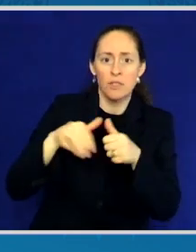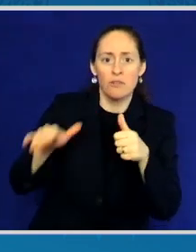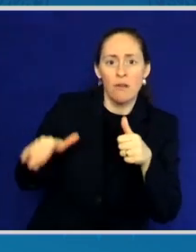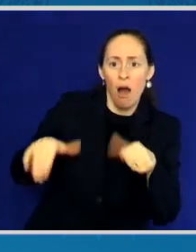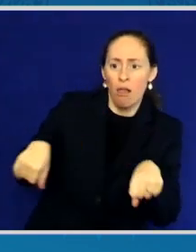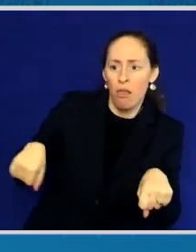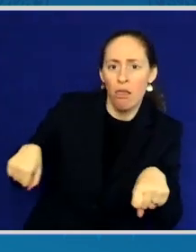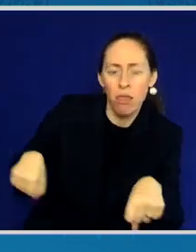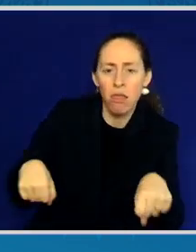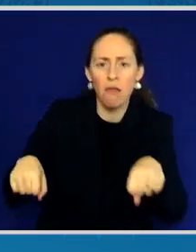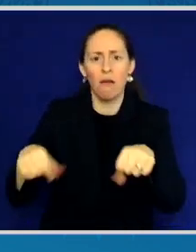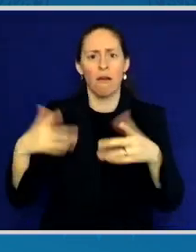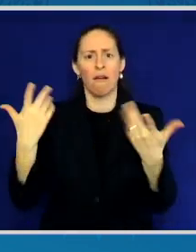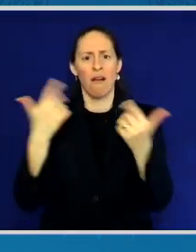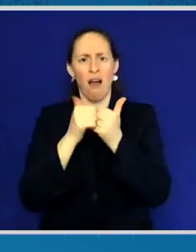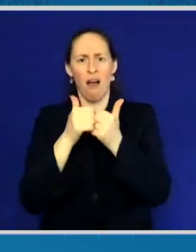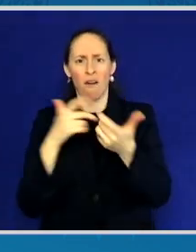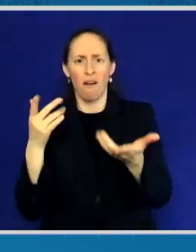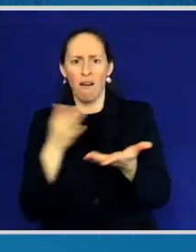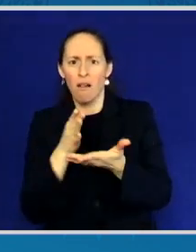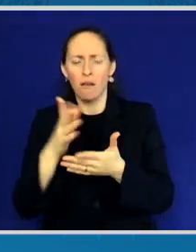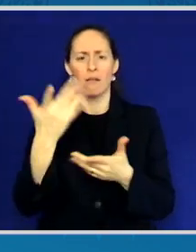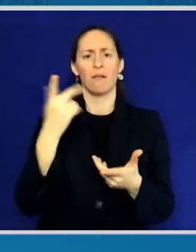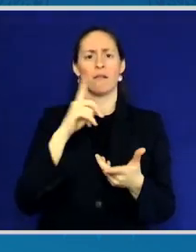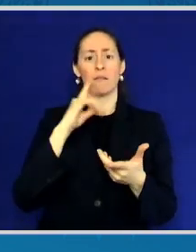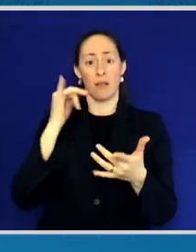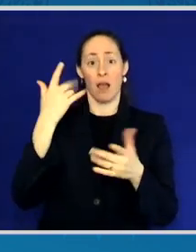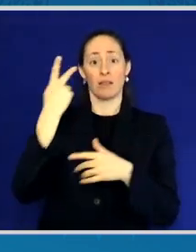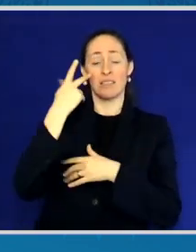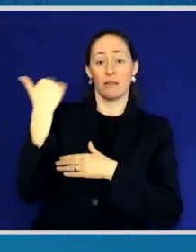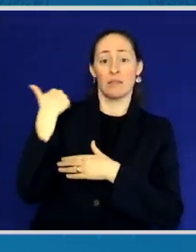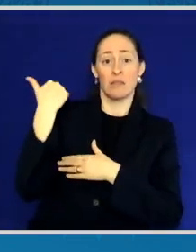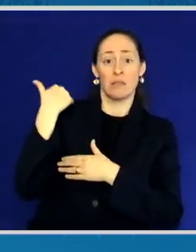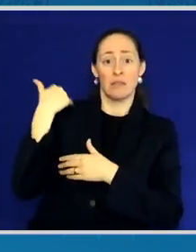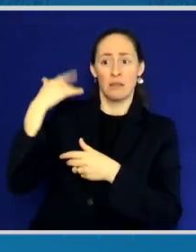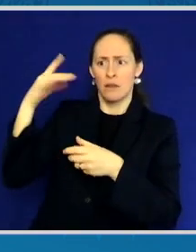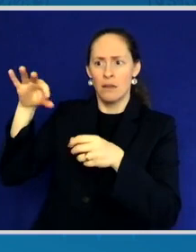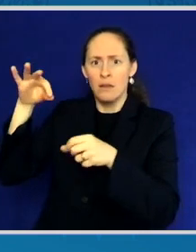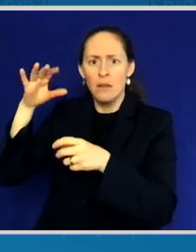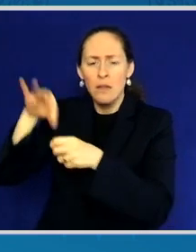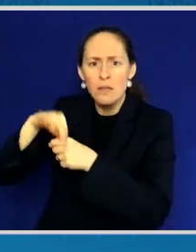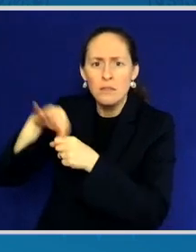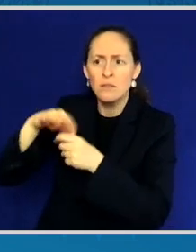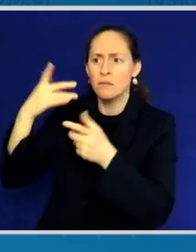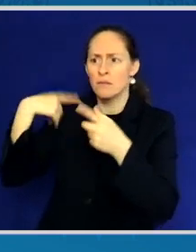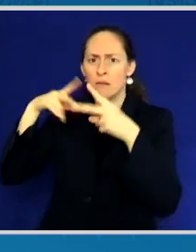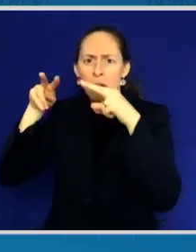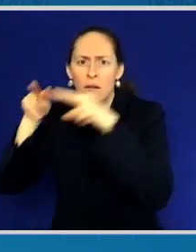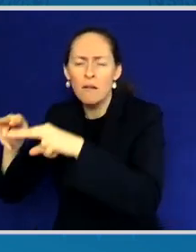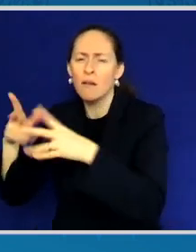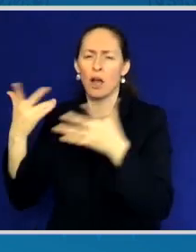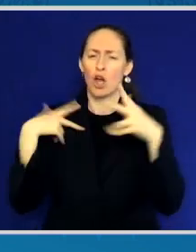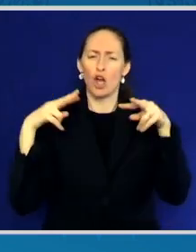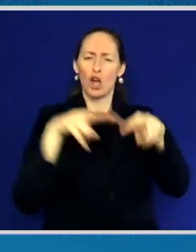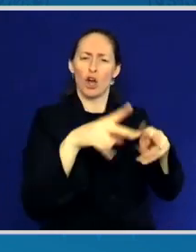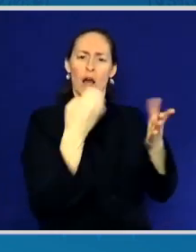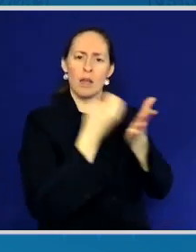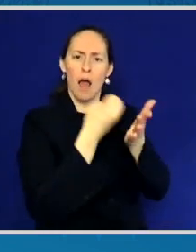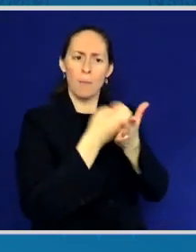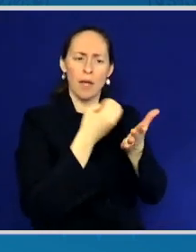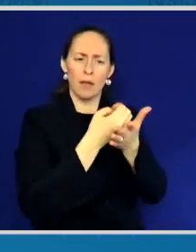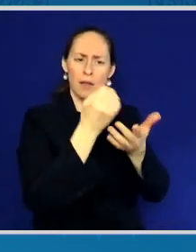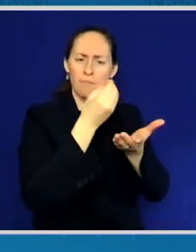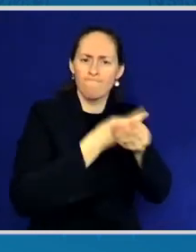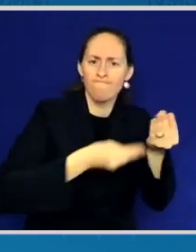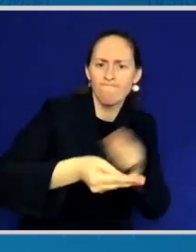who they voted for in the last election. When we are looking at the capacity to grow the economic vitality of communities,